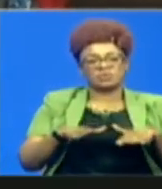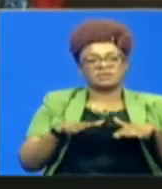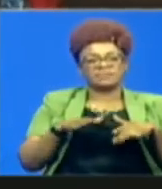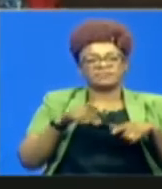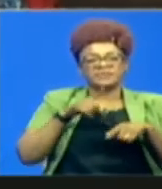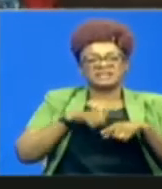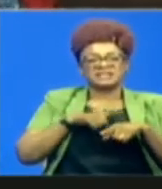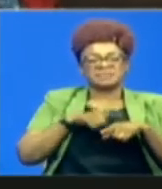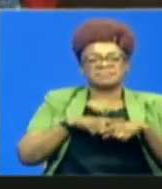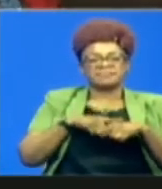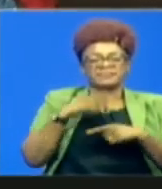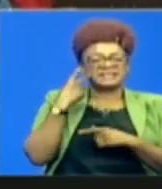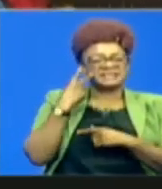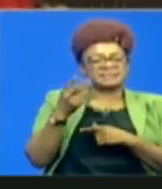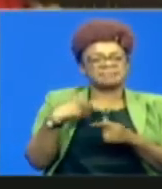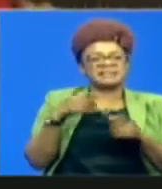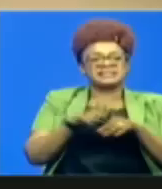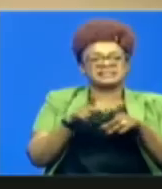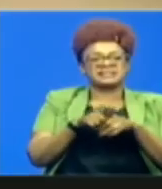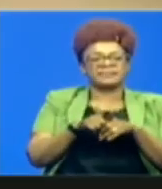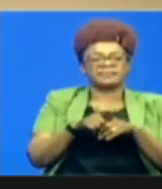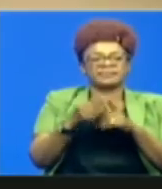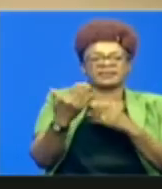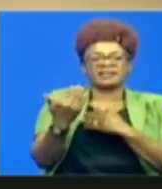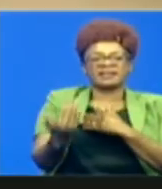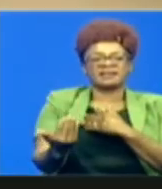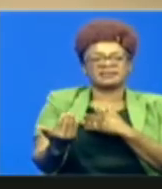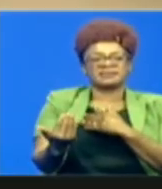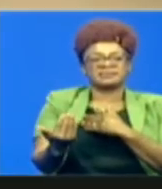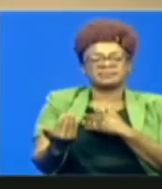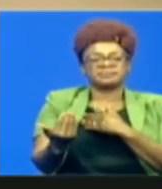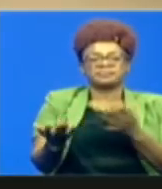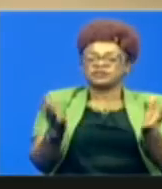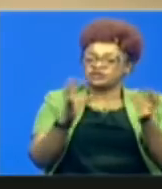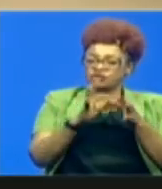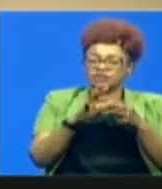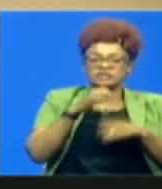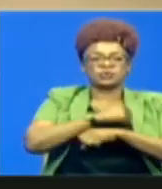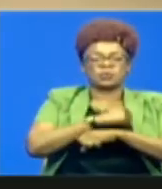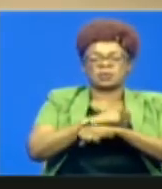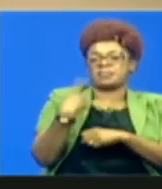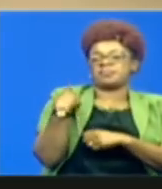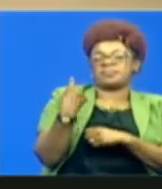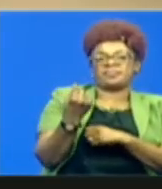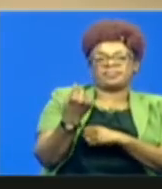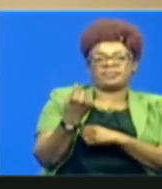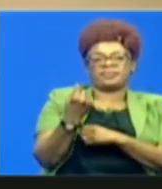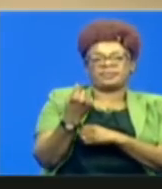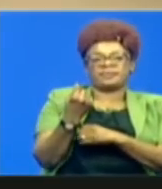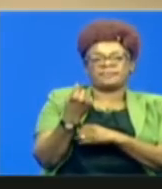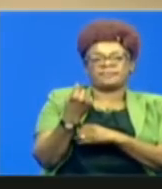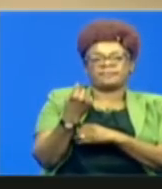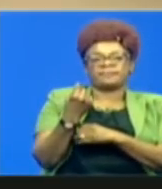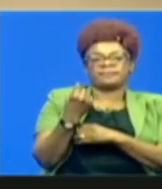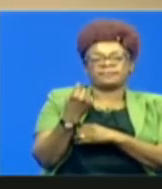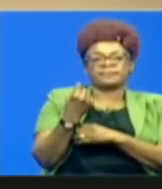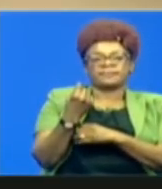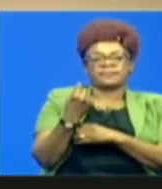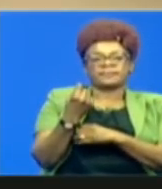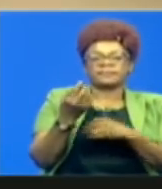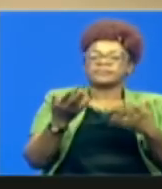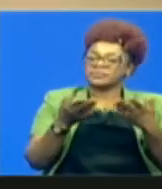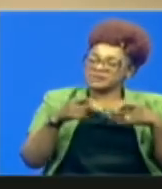at my sister is this young. She just joined school. Mm. This lady is looking up to me and my